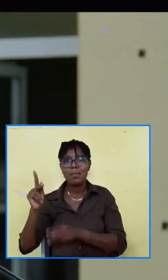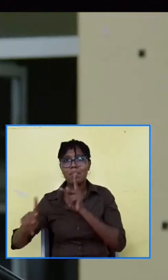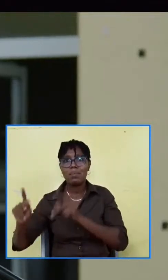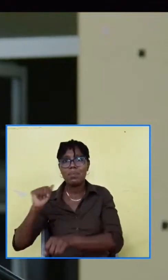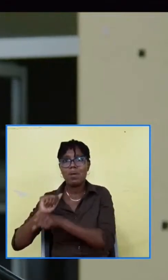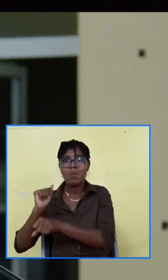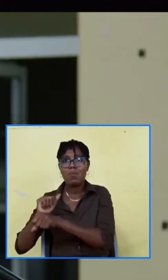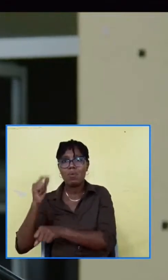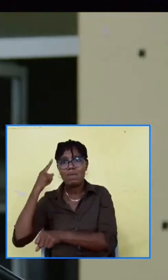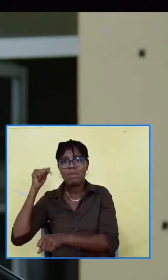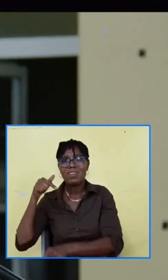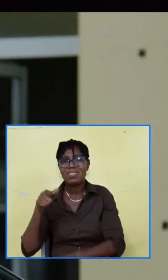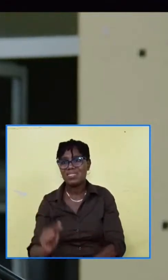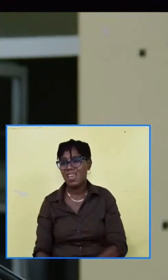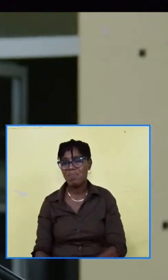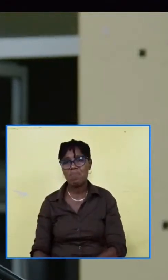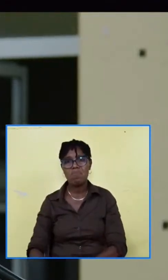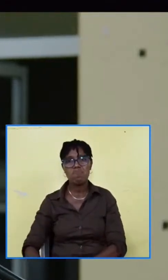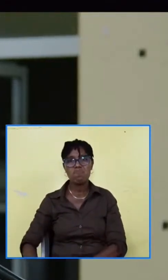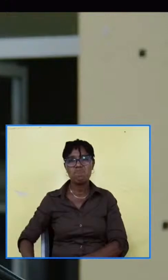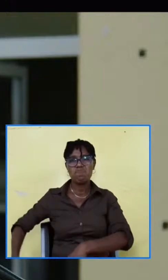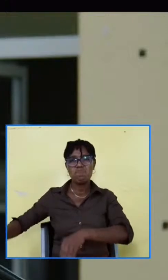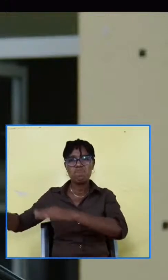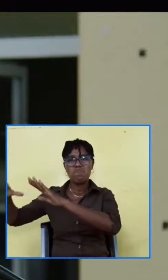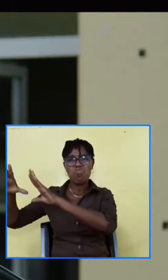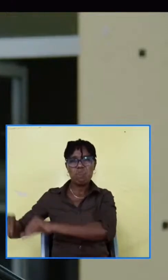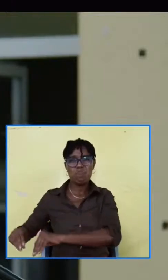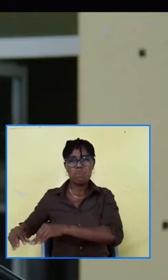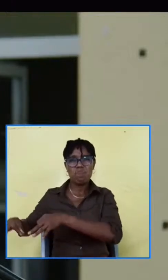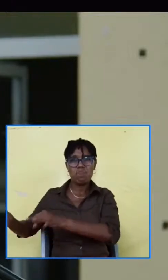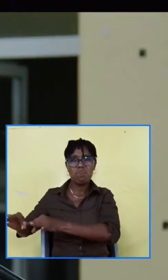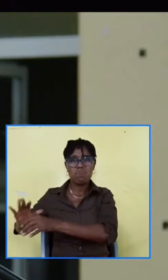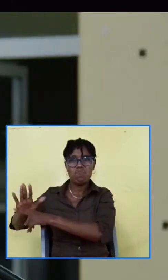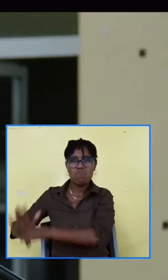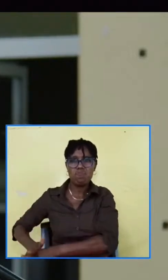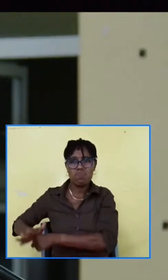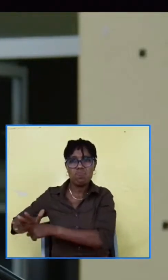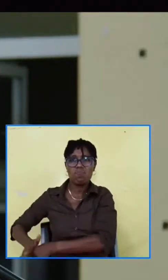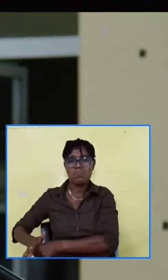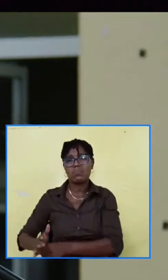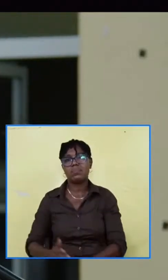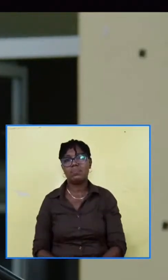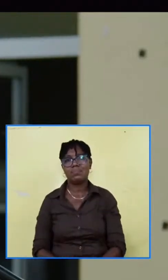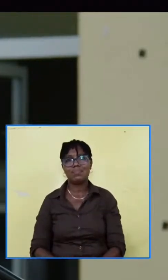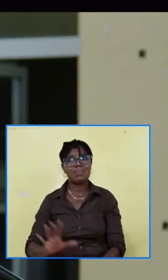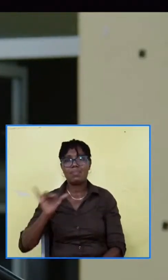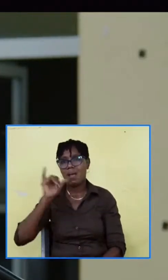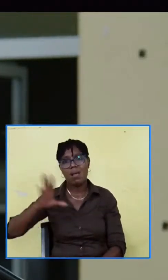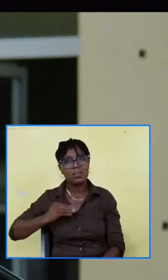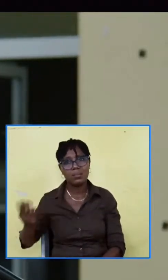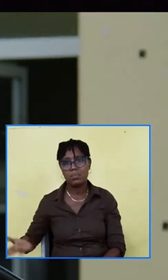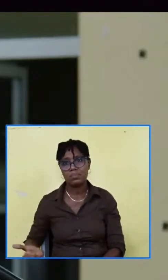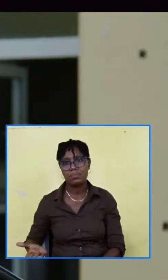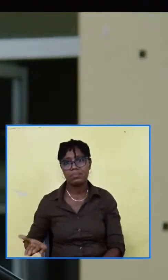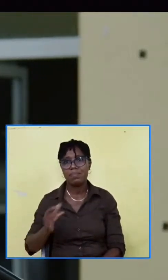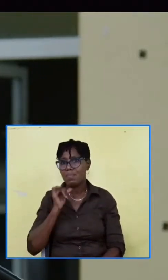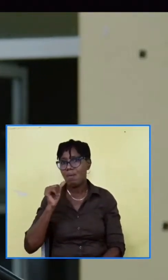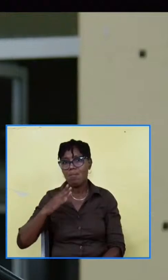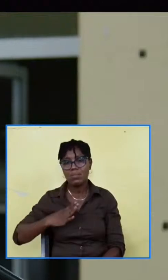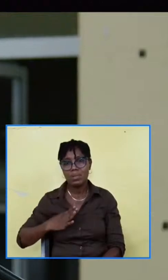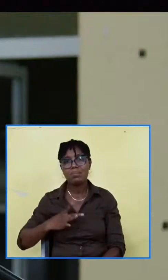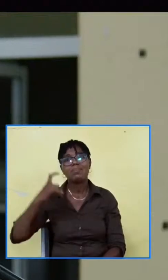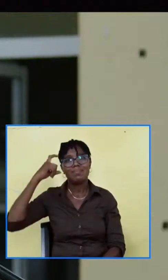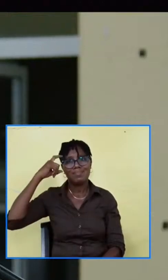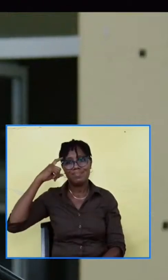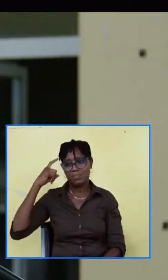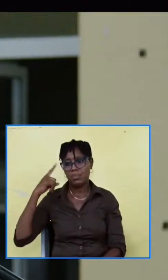it affront. I find it unacceptable. And I just simply think that obviously something has to be done. I'm